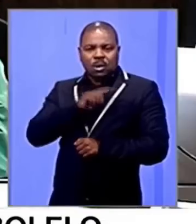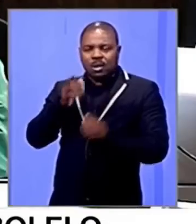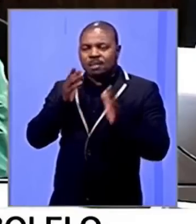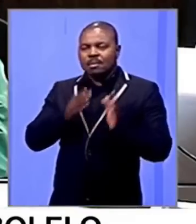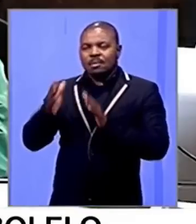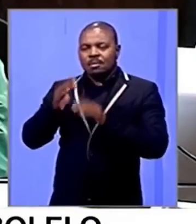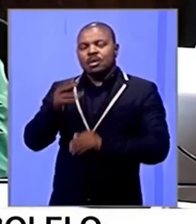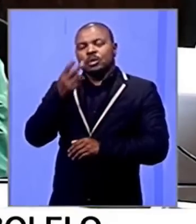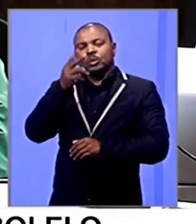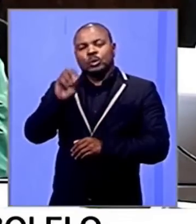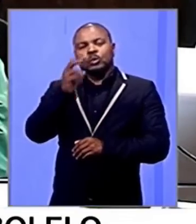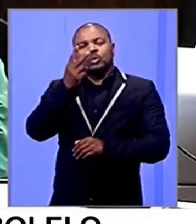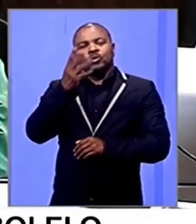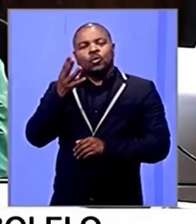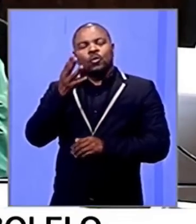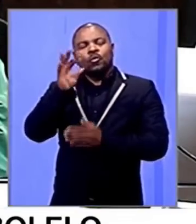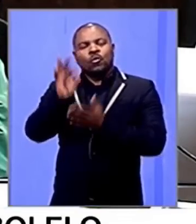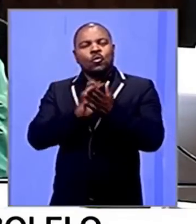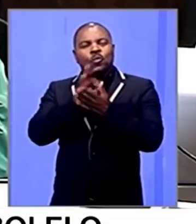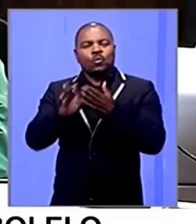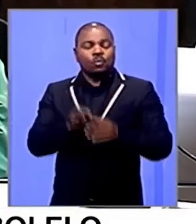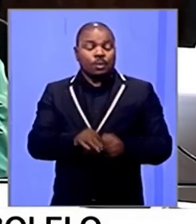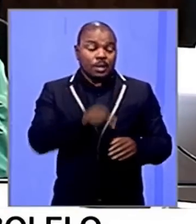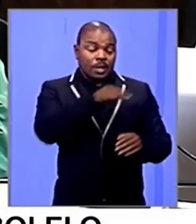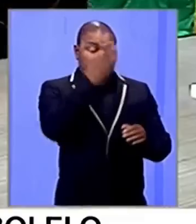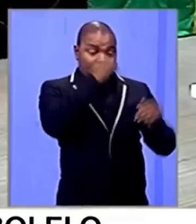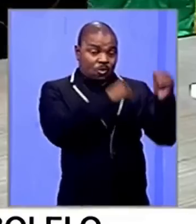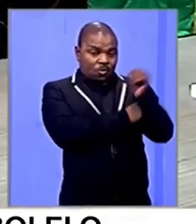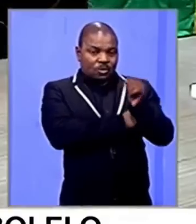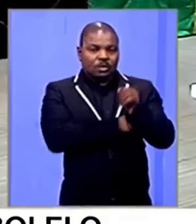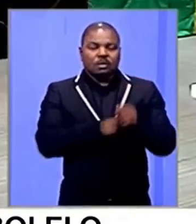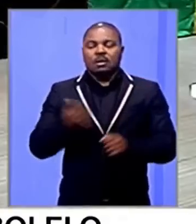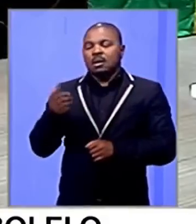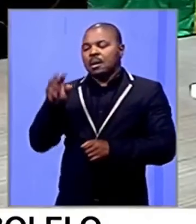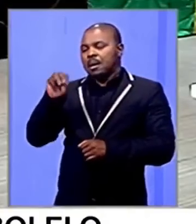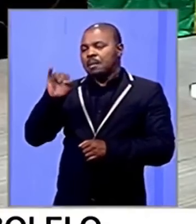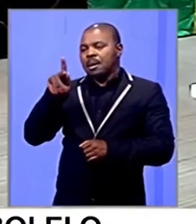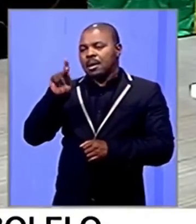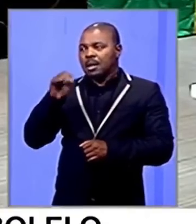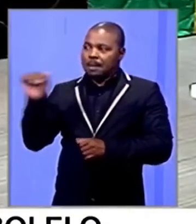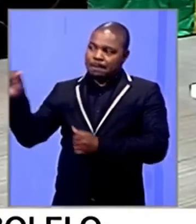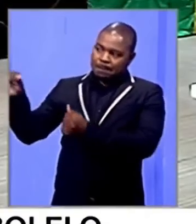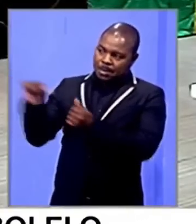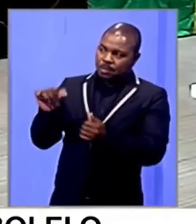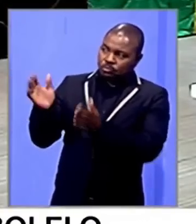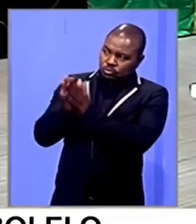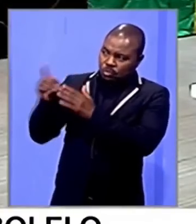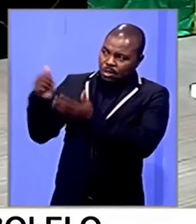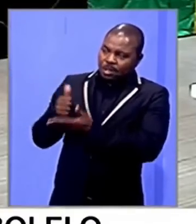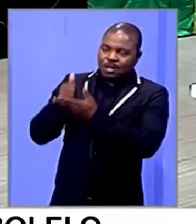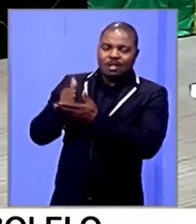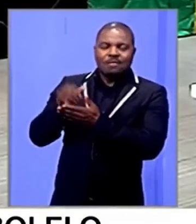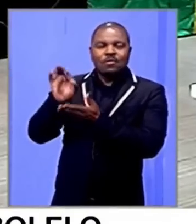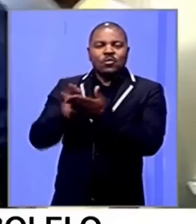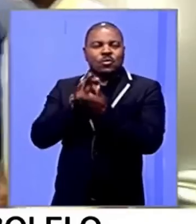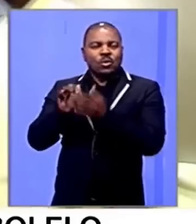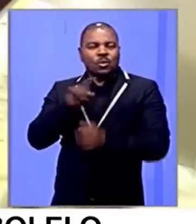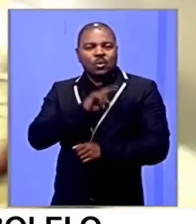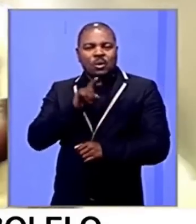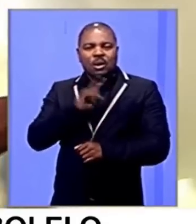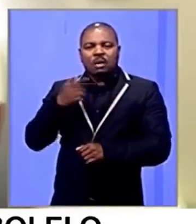tsa 2024. Lethuli House e tlisitse Mike Mabuyakhulu go thusa ka tsamaiso ya ditlhopho jaaka ditatofatso tsa bonwenwe le